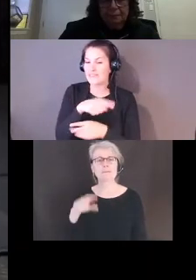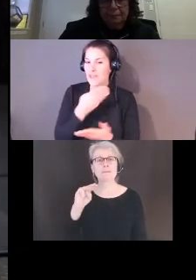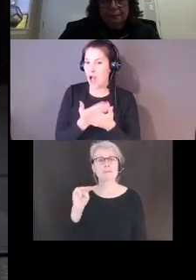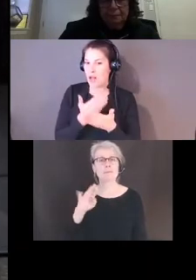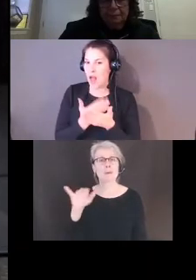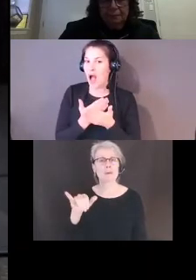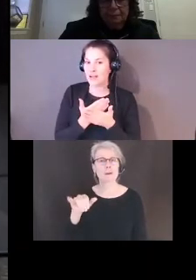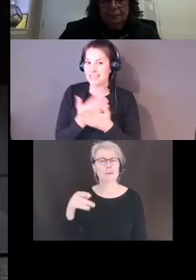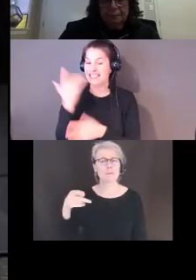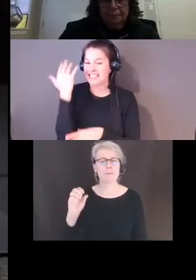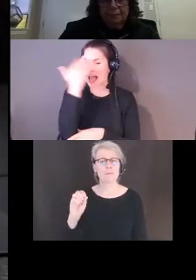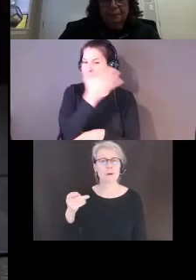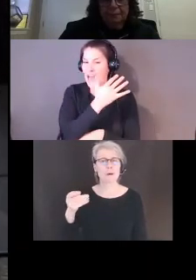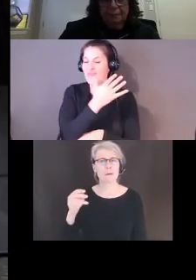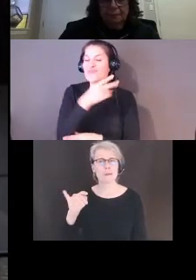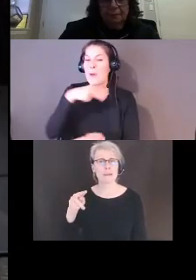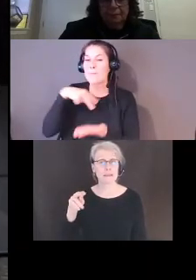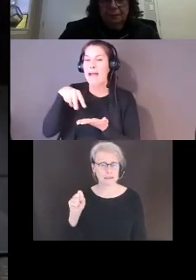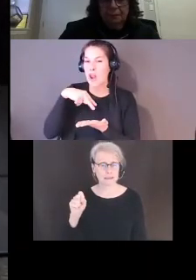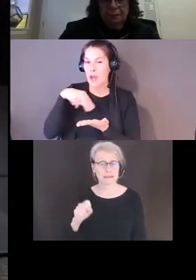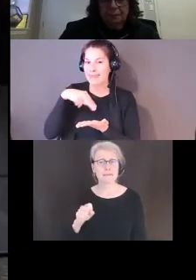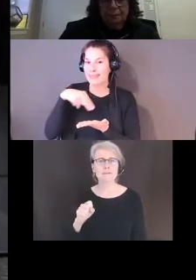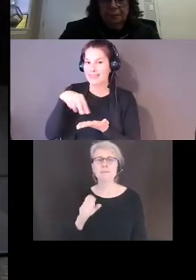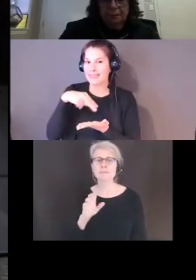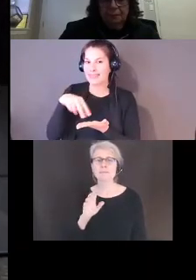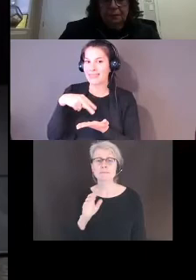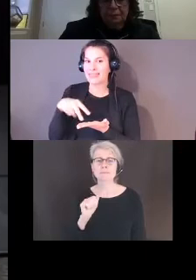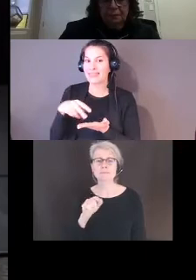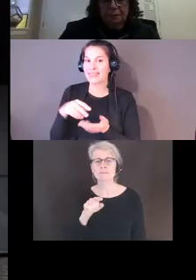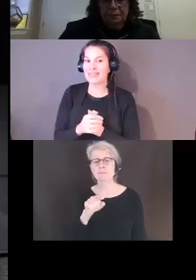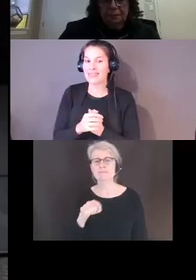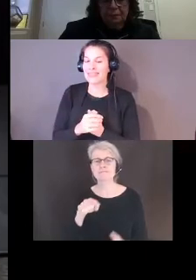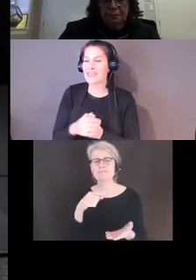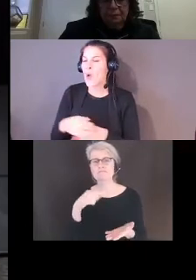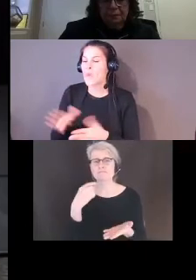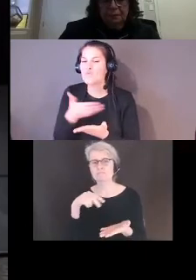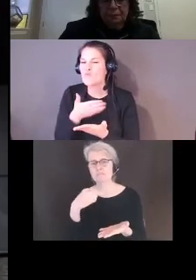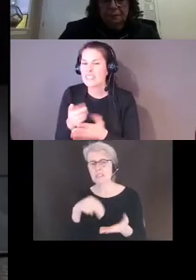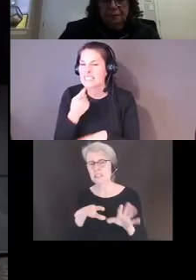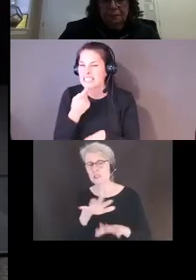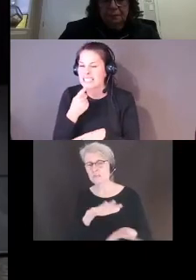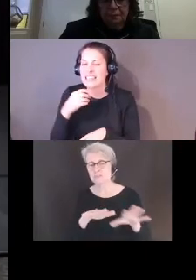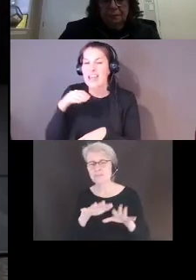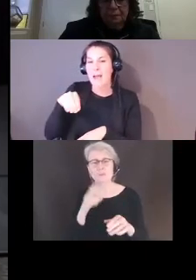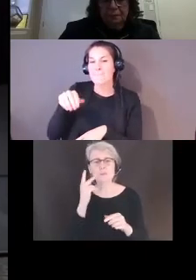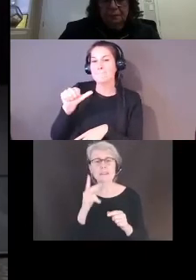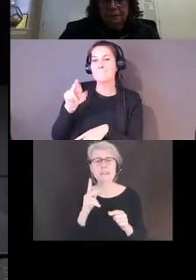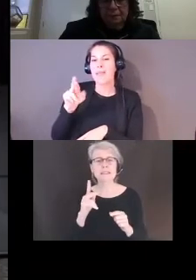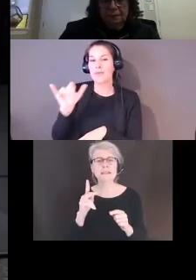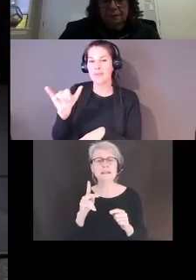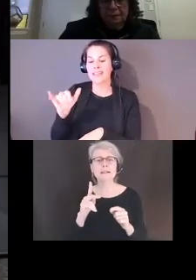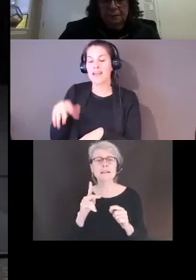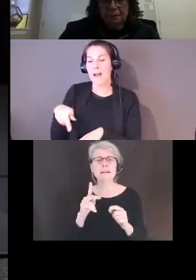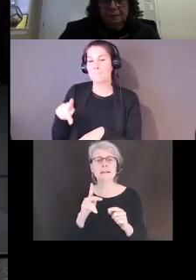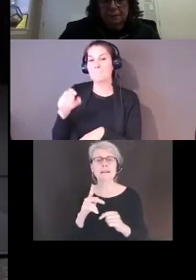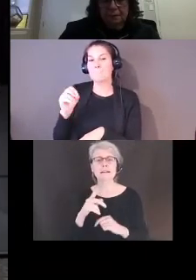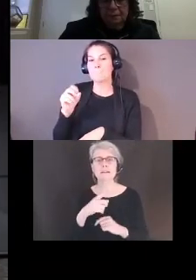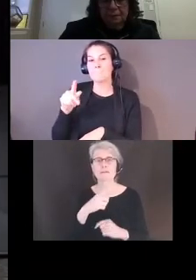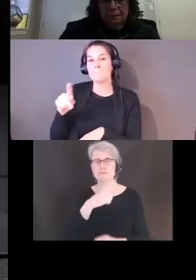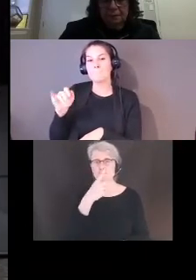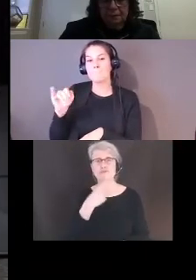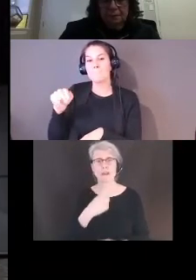Poppins. And I'll just note while they're dancing, so as you can see, some of our volunteers are in those face